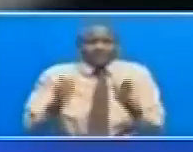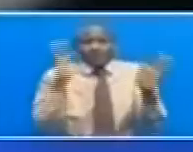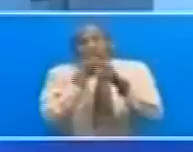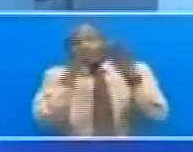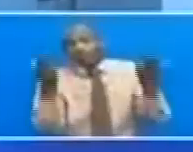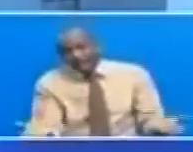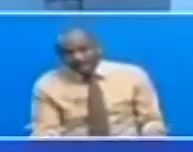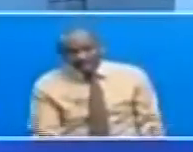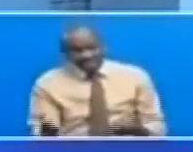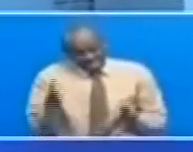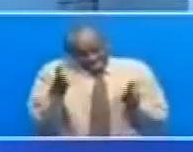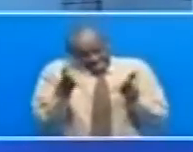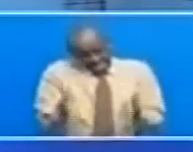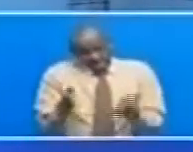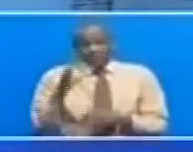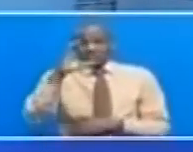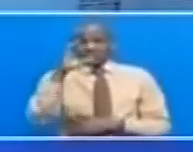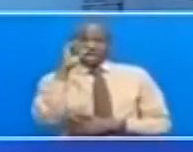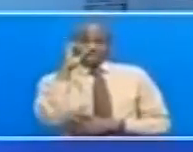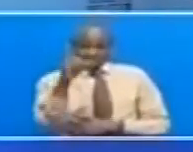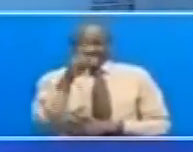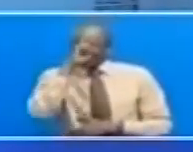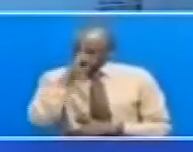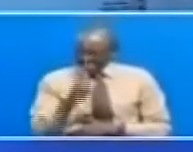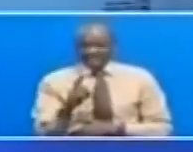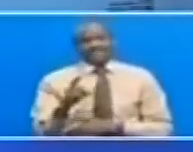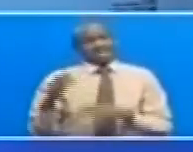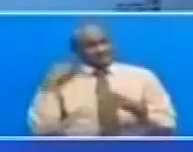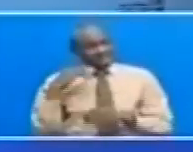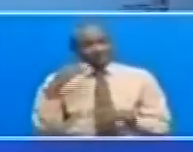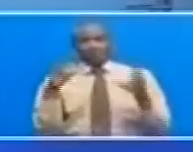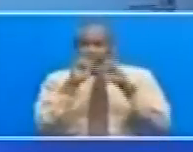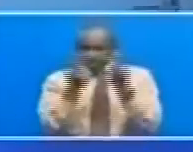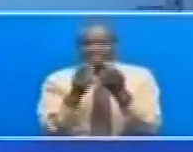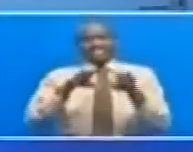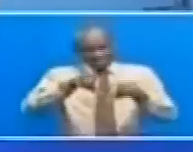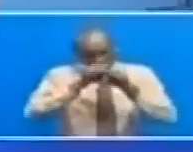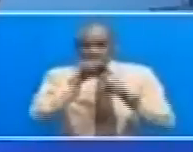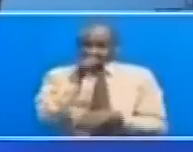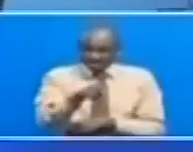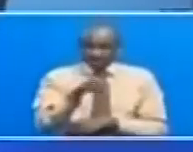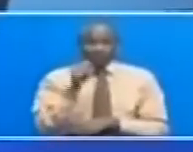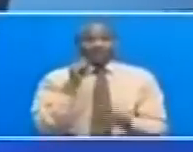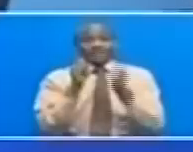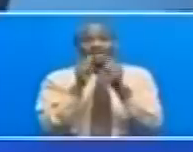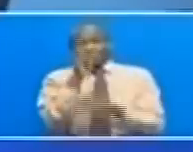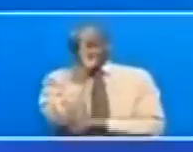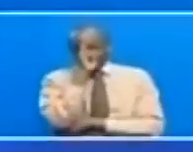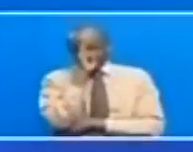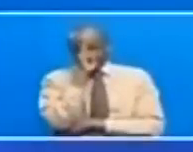rape doctor. And now the CID Serious Crimes Unit has taken over the matter from Kasarani Police